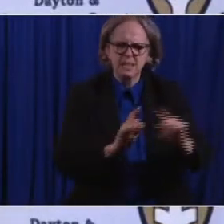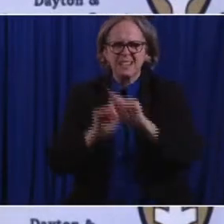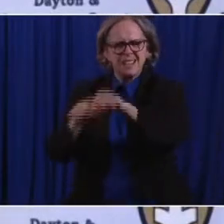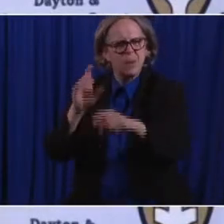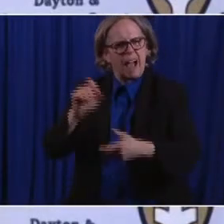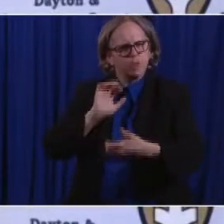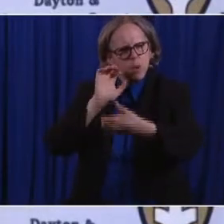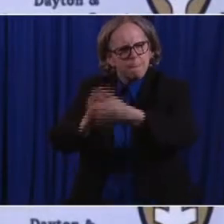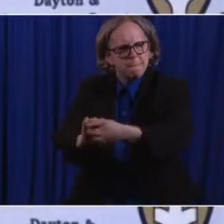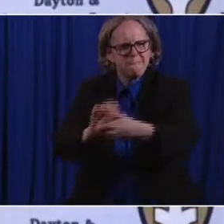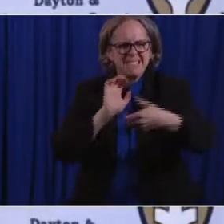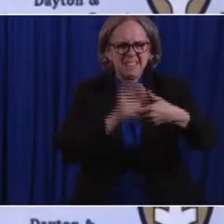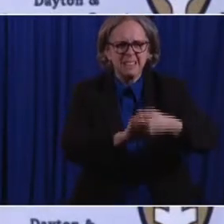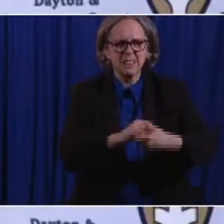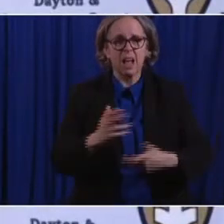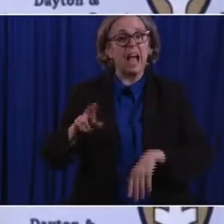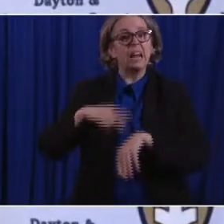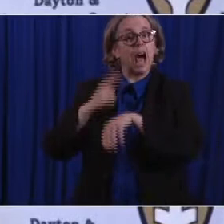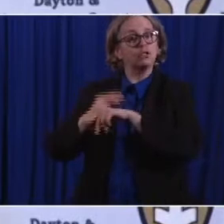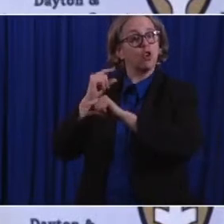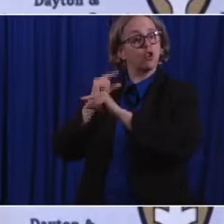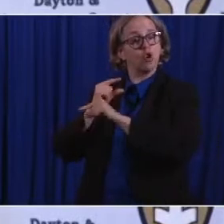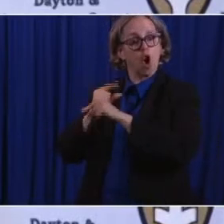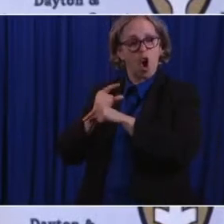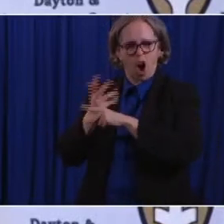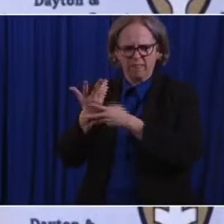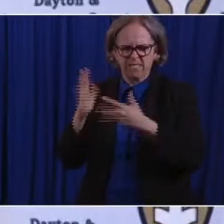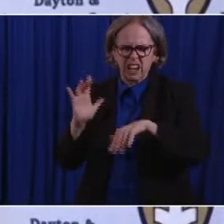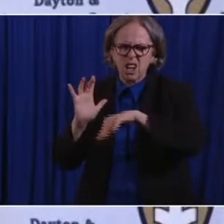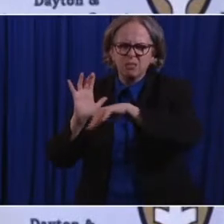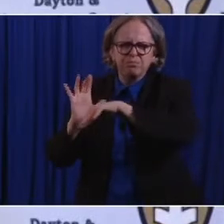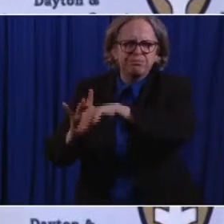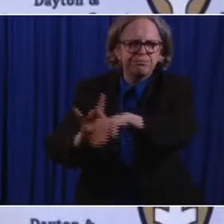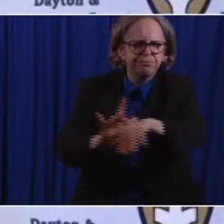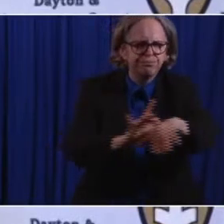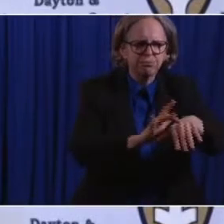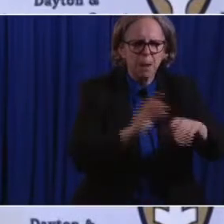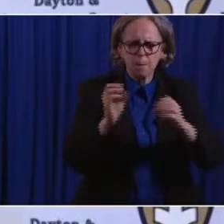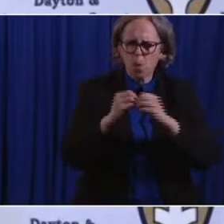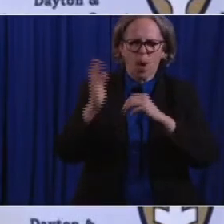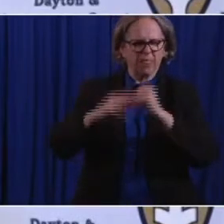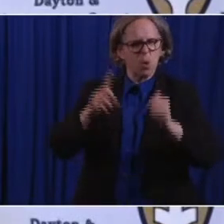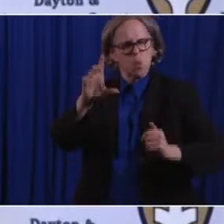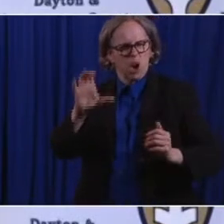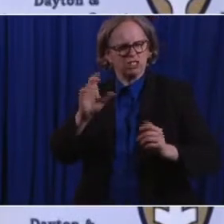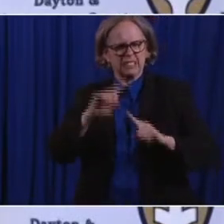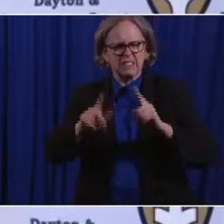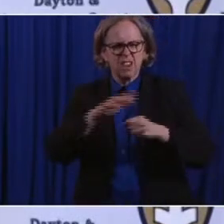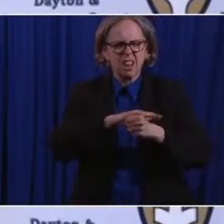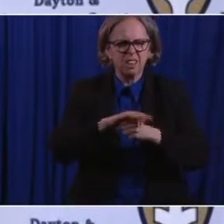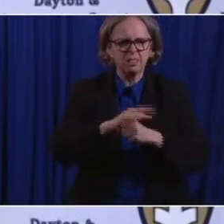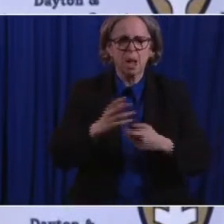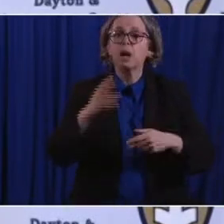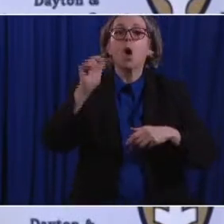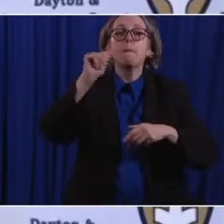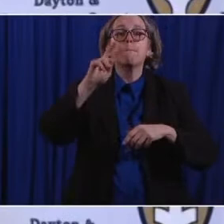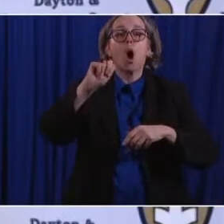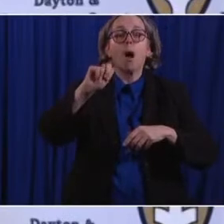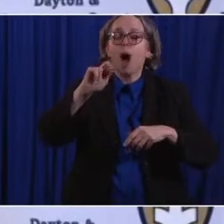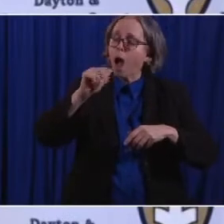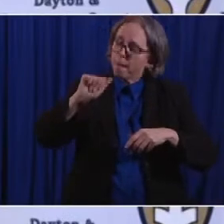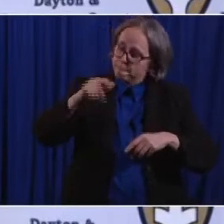Guard into, I think, over 100 high-rise apartments that are very